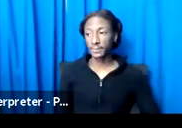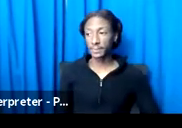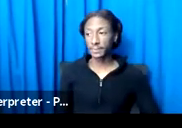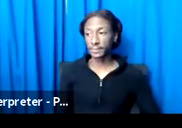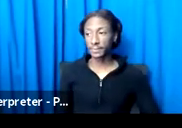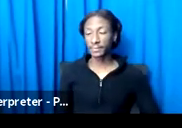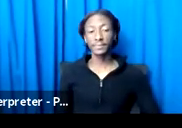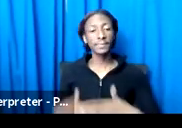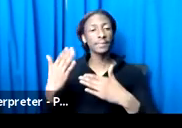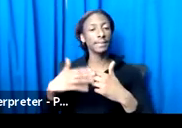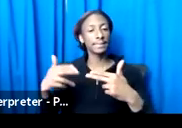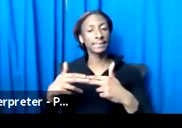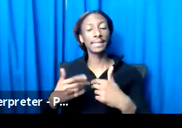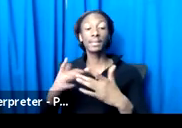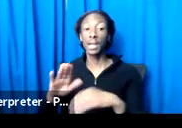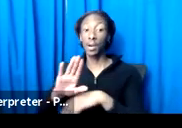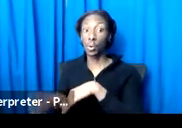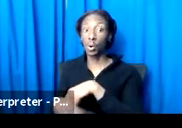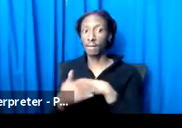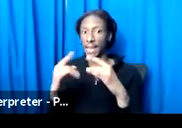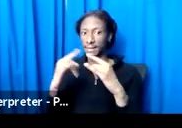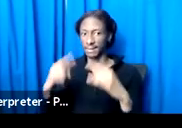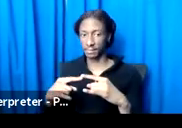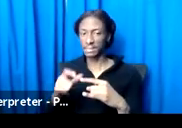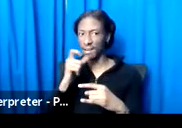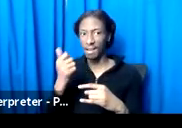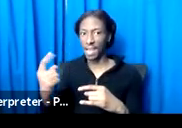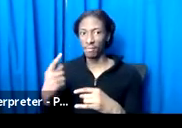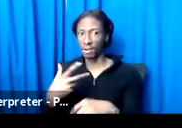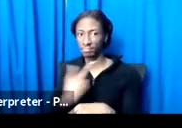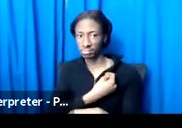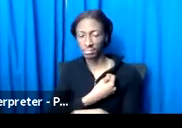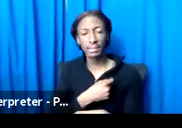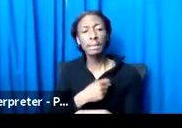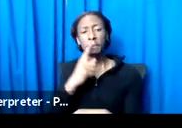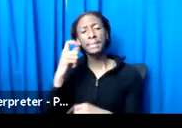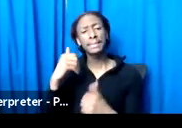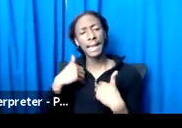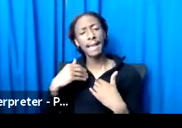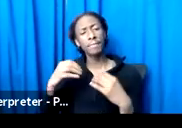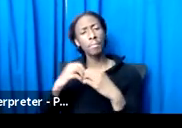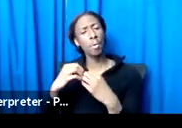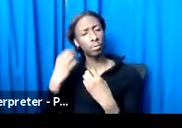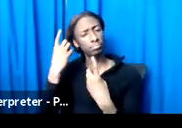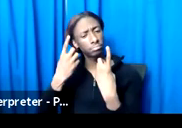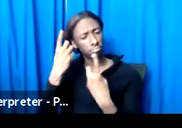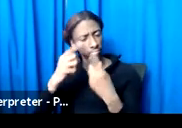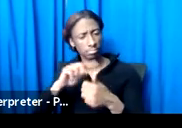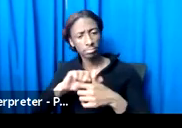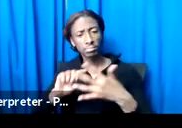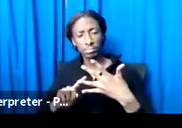Now I'll go over overnight camps where not everyone is fully vaccinated because they have a few additional things to consider. Next